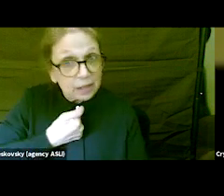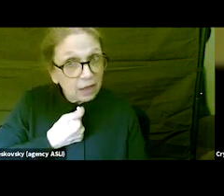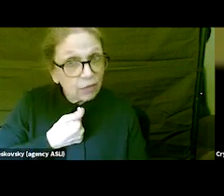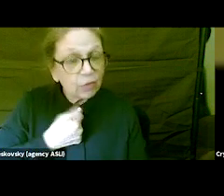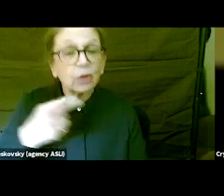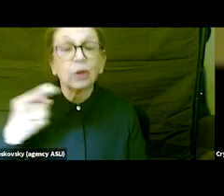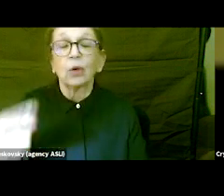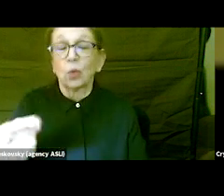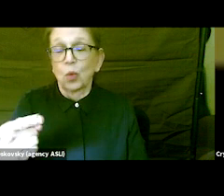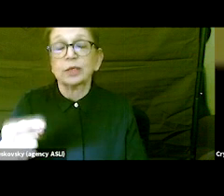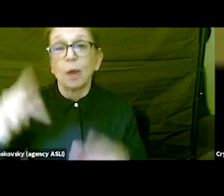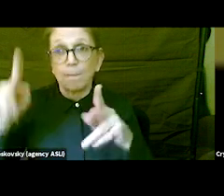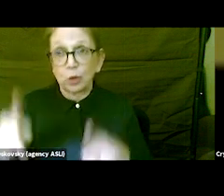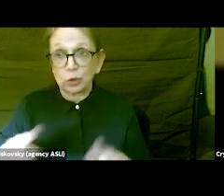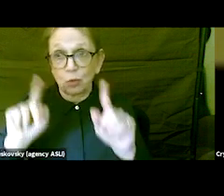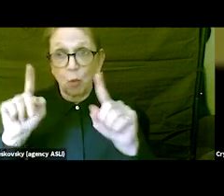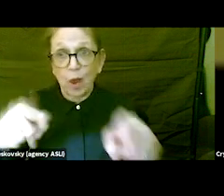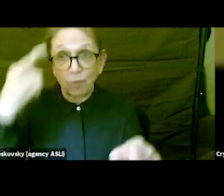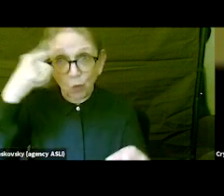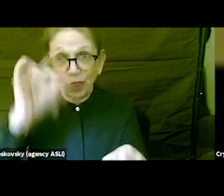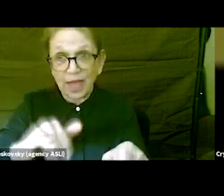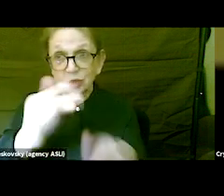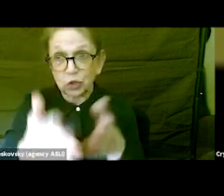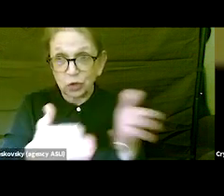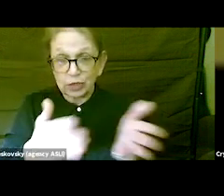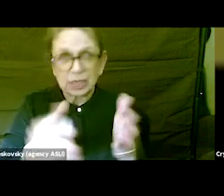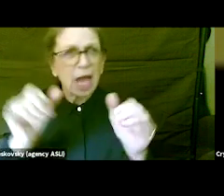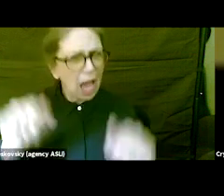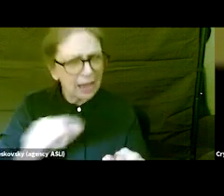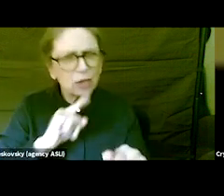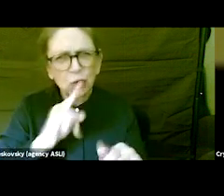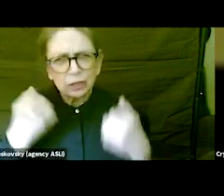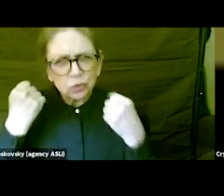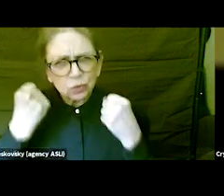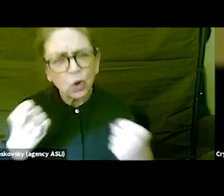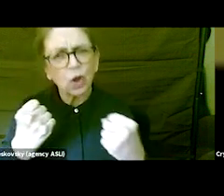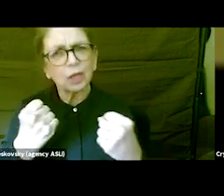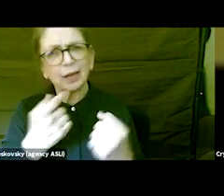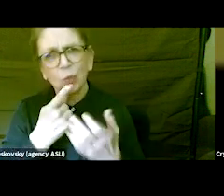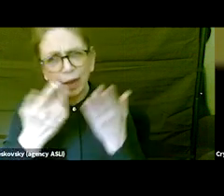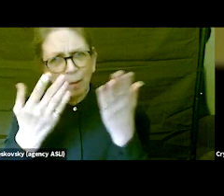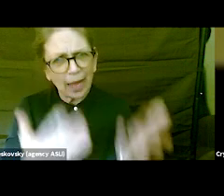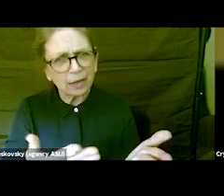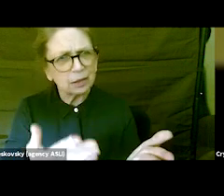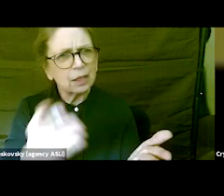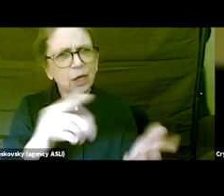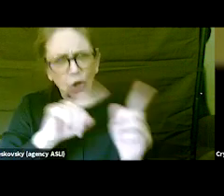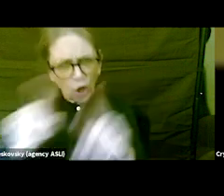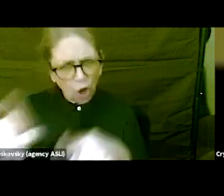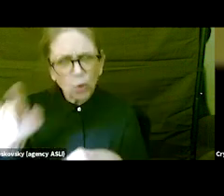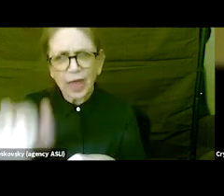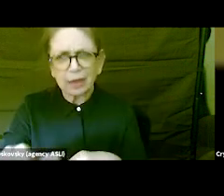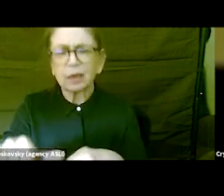Empowered NYC staff member, I highly recommend this service for anyone who wants to better take control of their